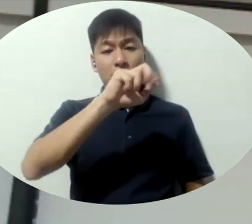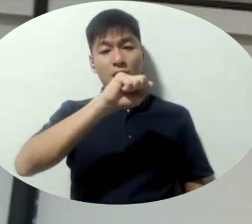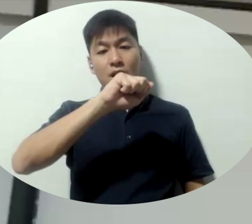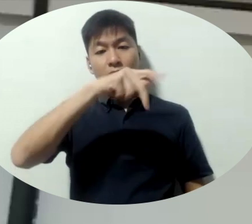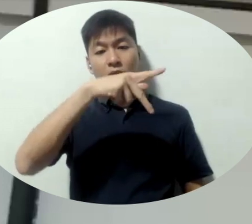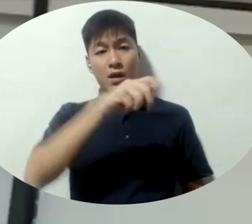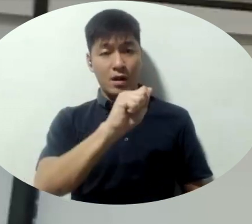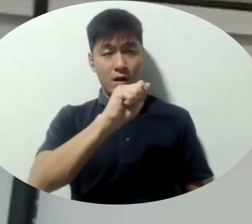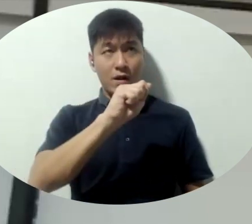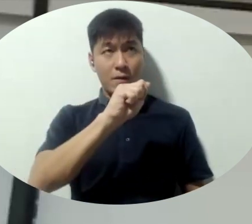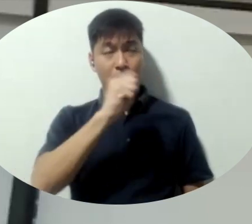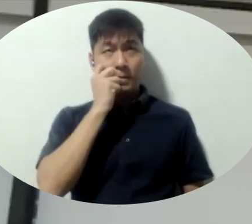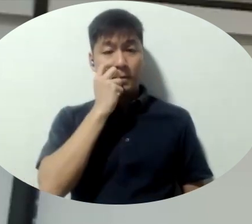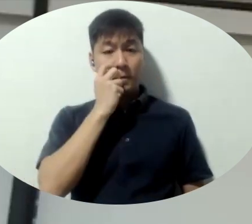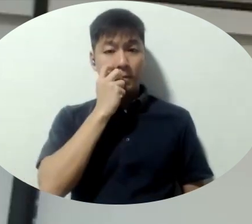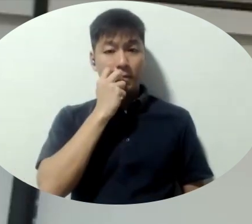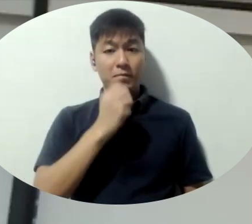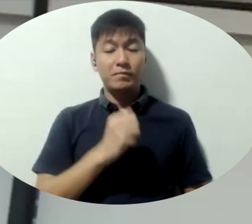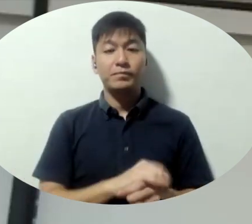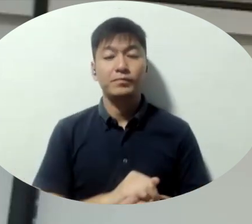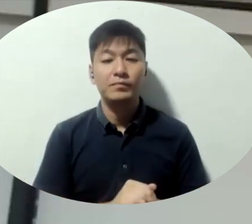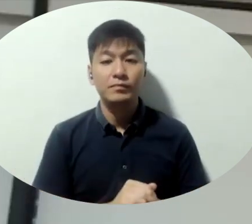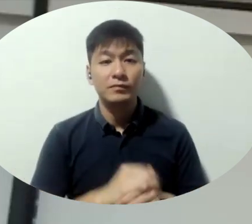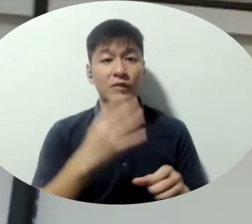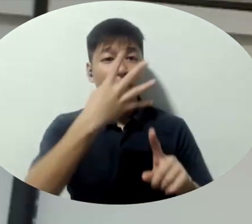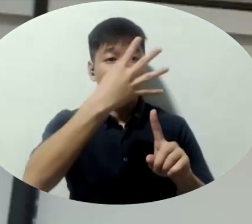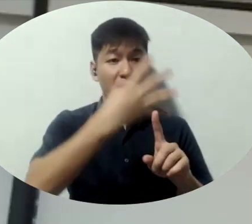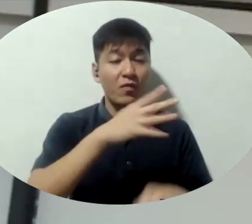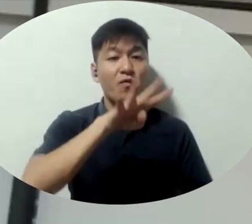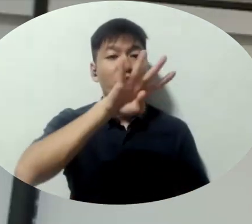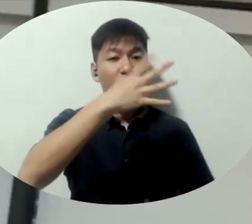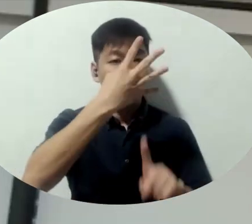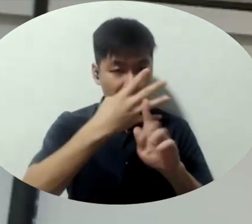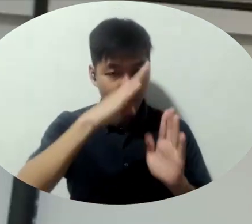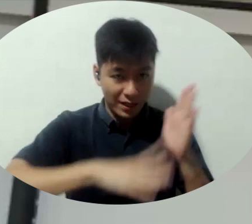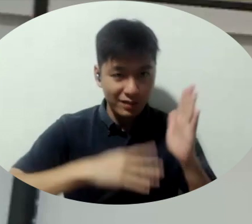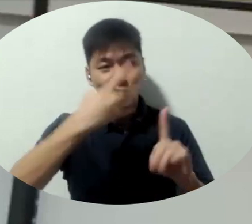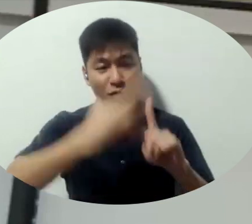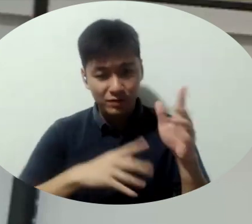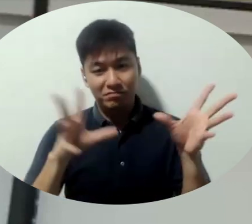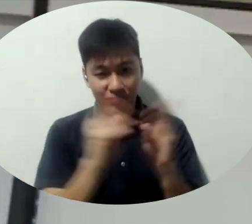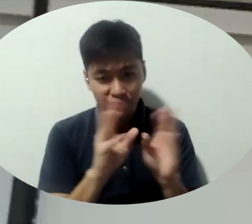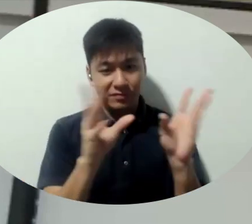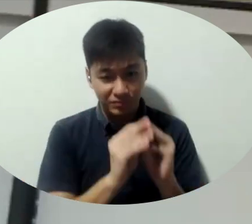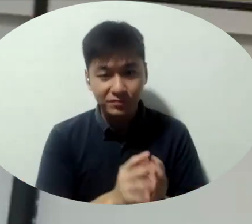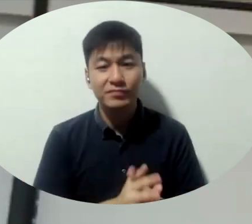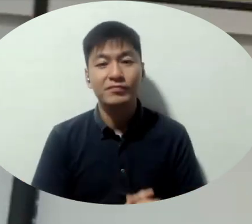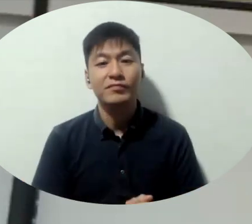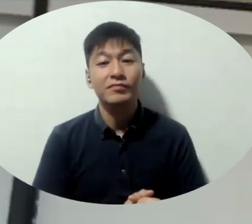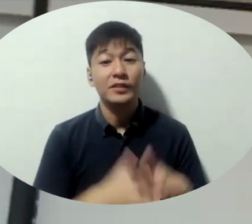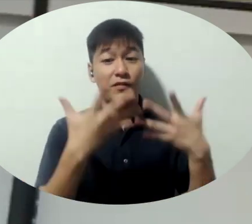quarterly and it has various subcommittees that work on recommendations that go to the U.S. government, the